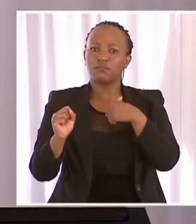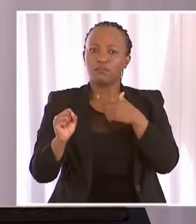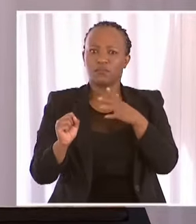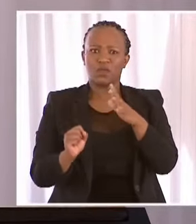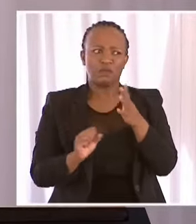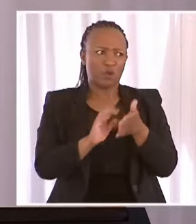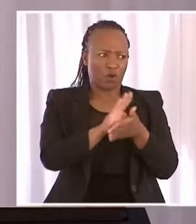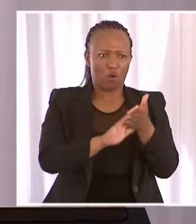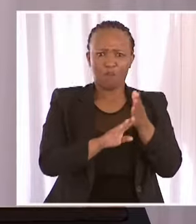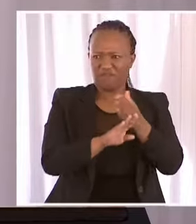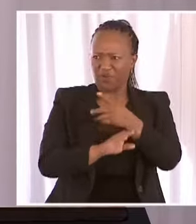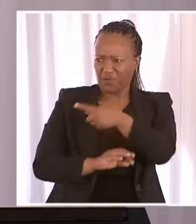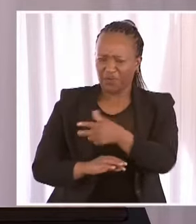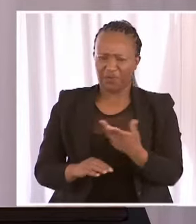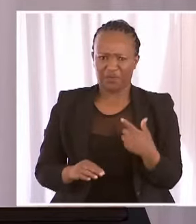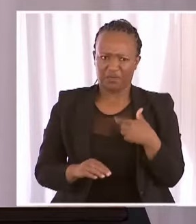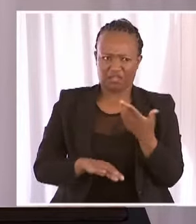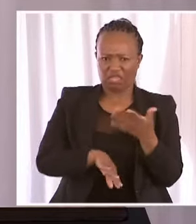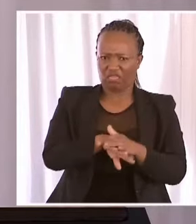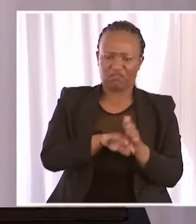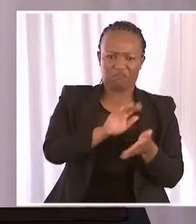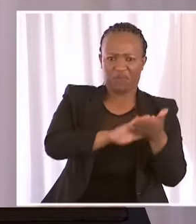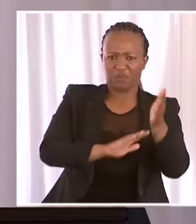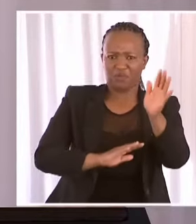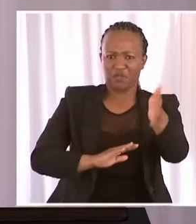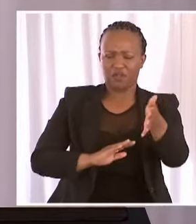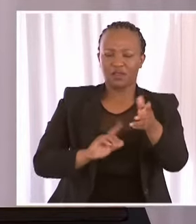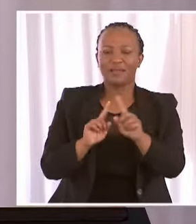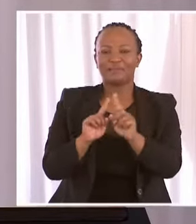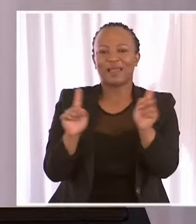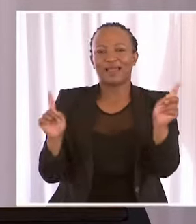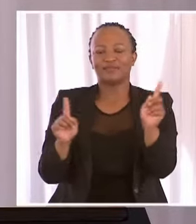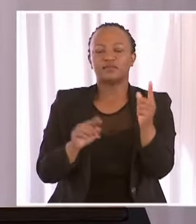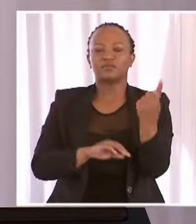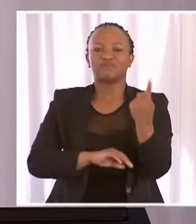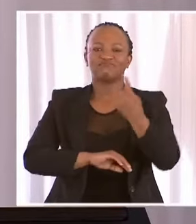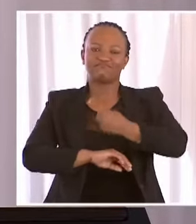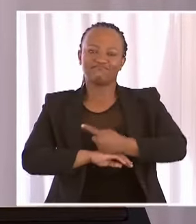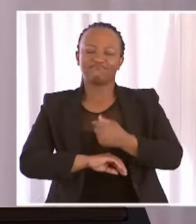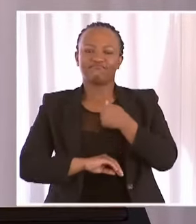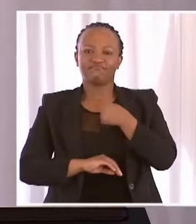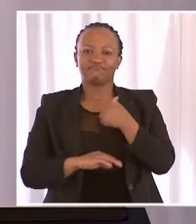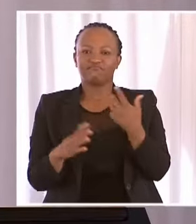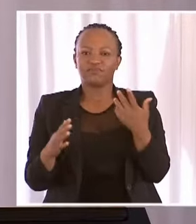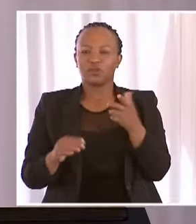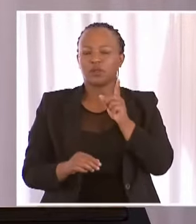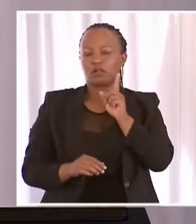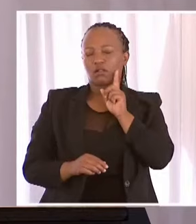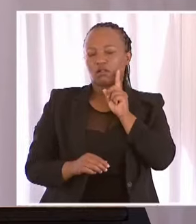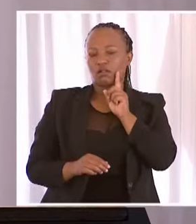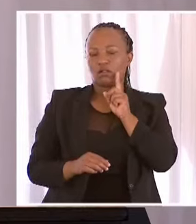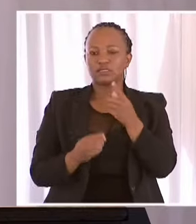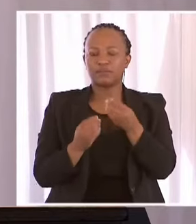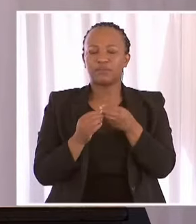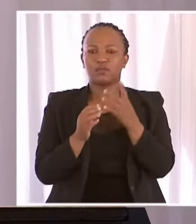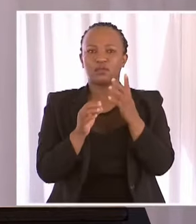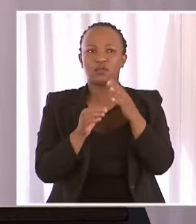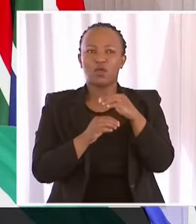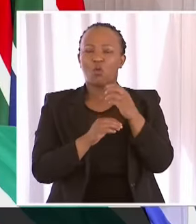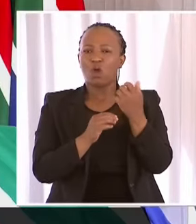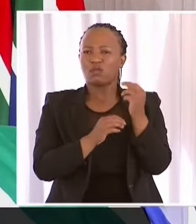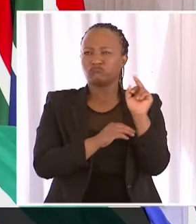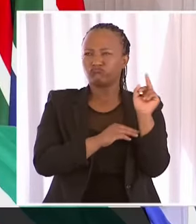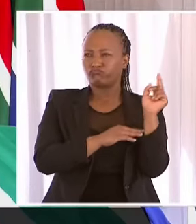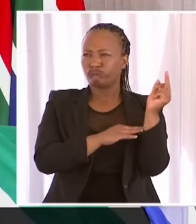long before you." And then one day, we were experimenting with a rocket in Hampstead